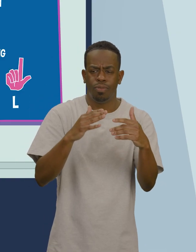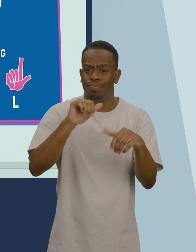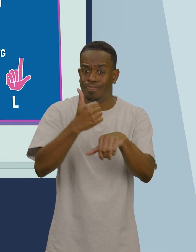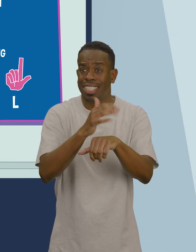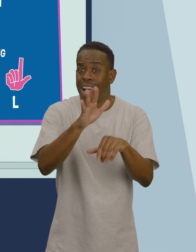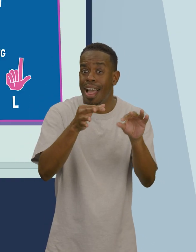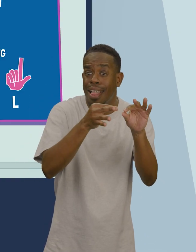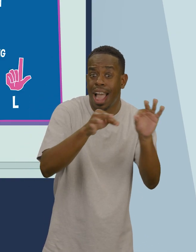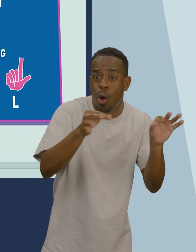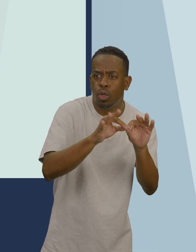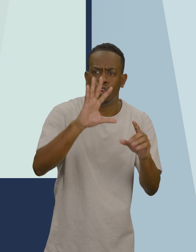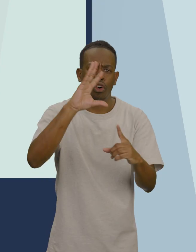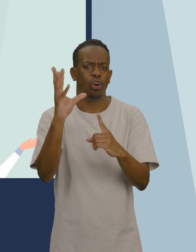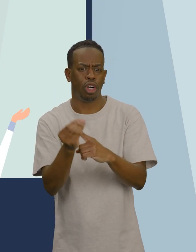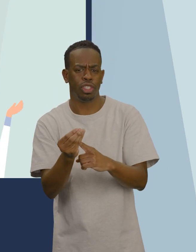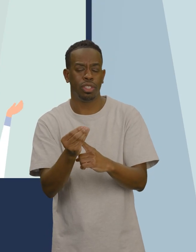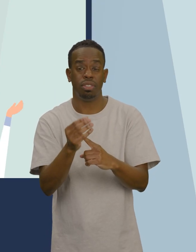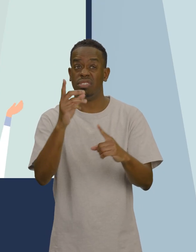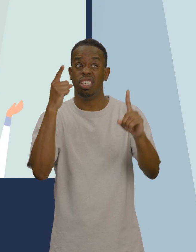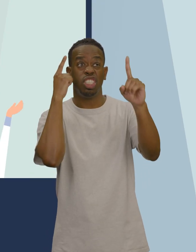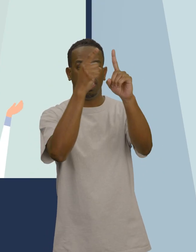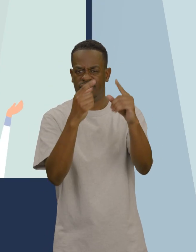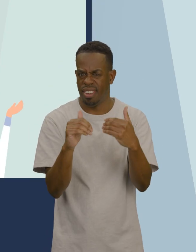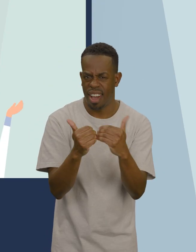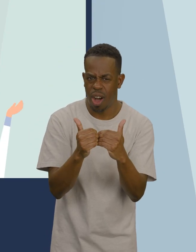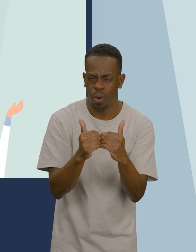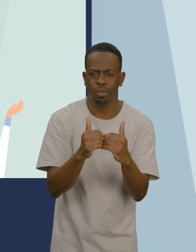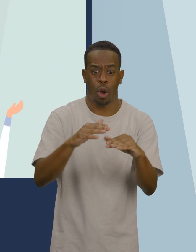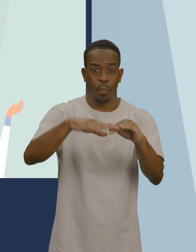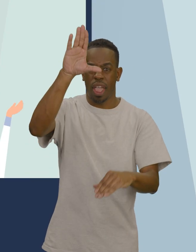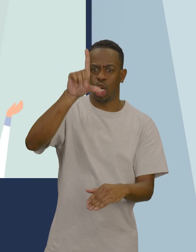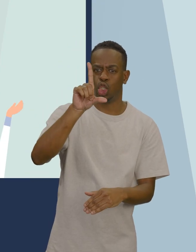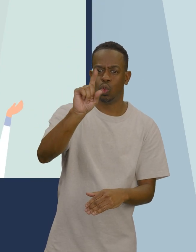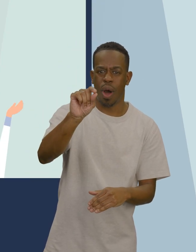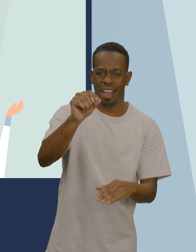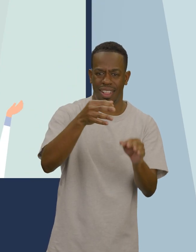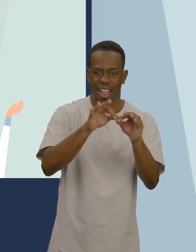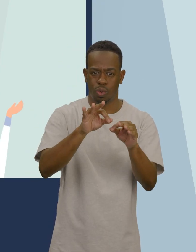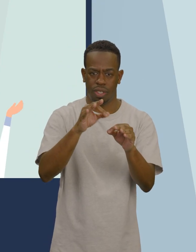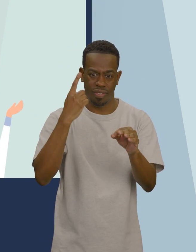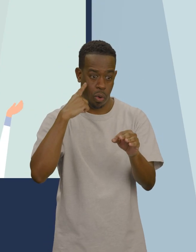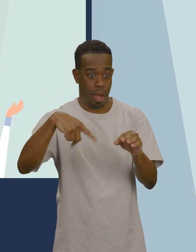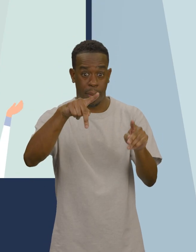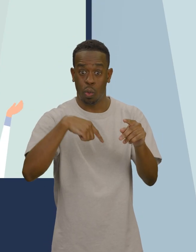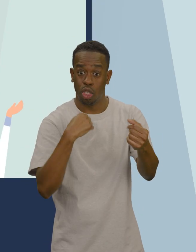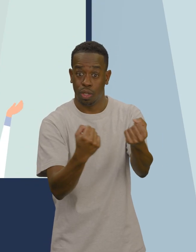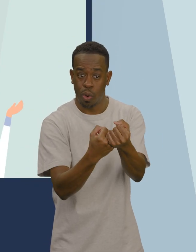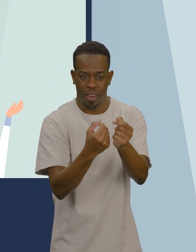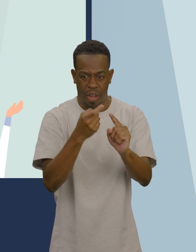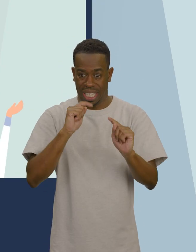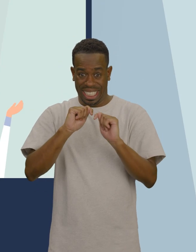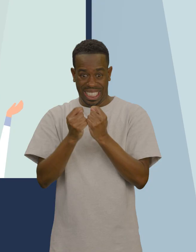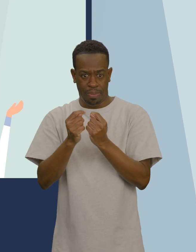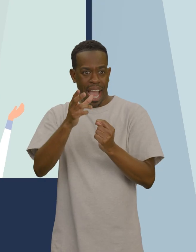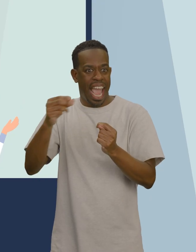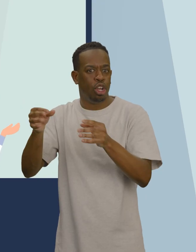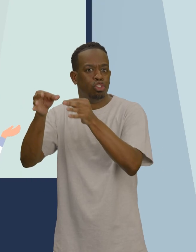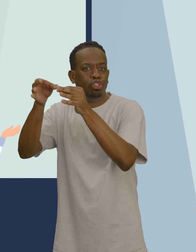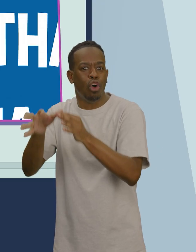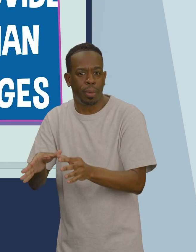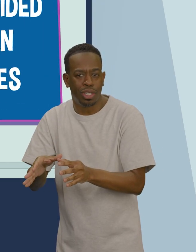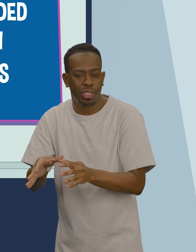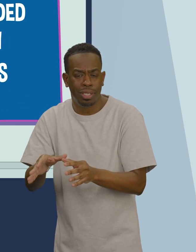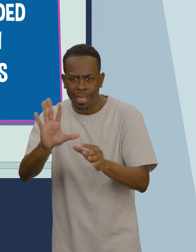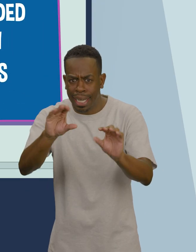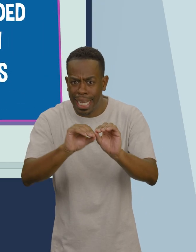on their preferred language and culture. To achieve that, more than 20 languages are offered to the people we support directly from our team, or through the use of